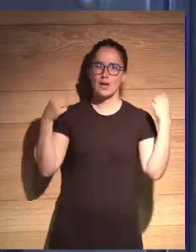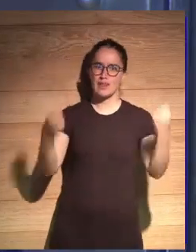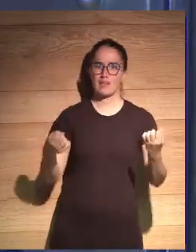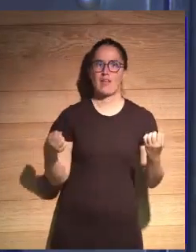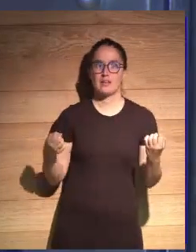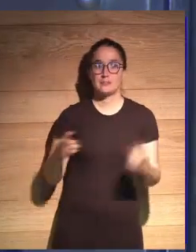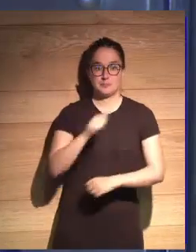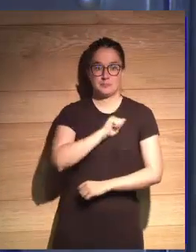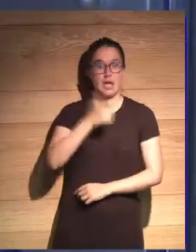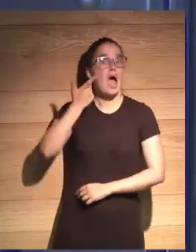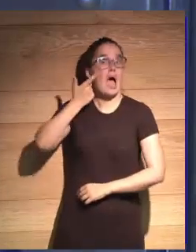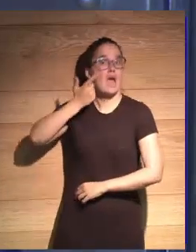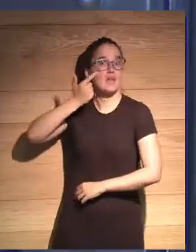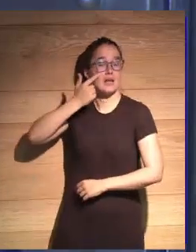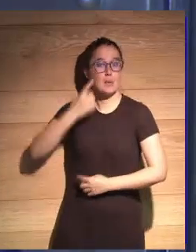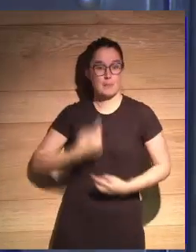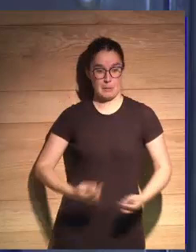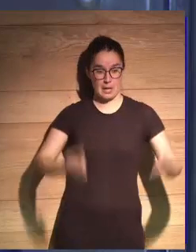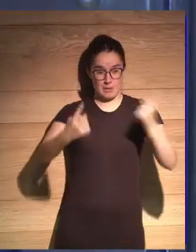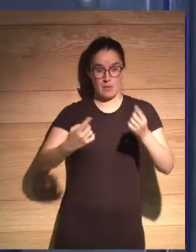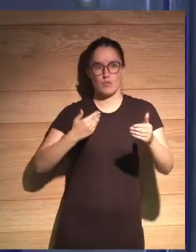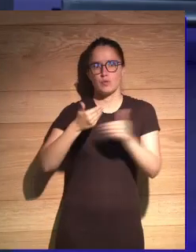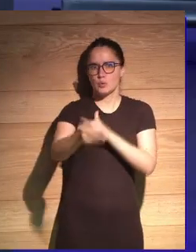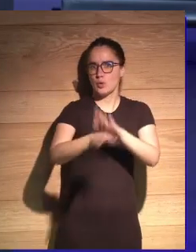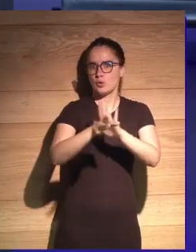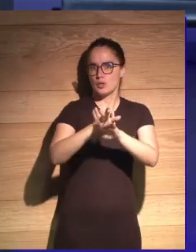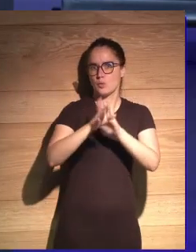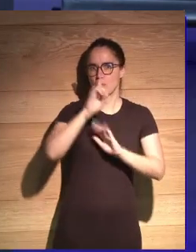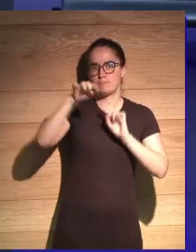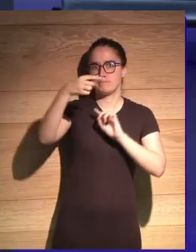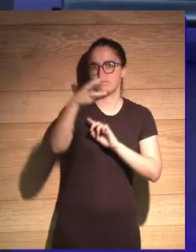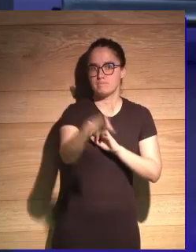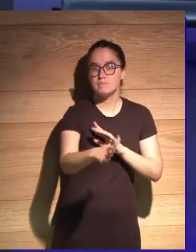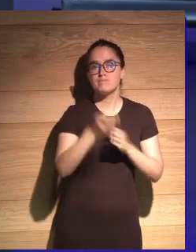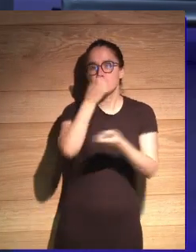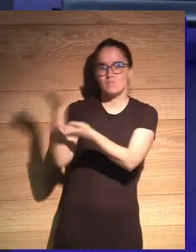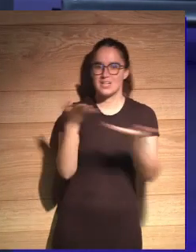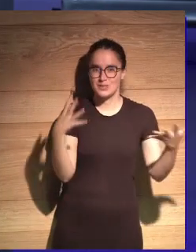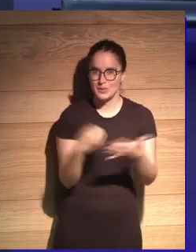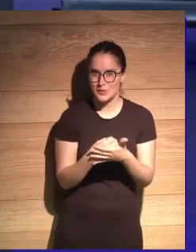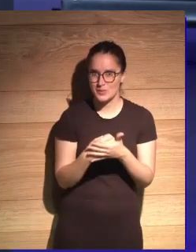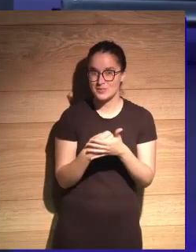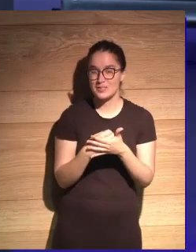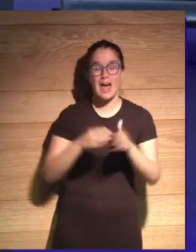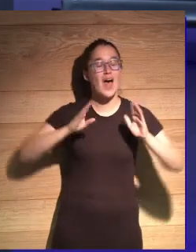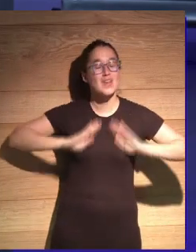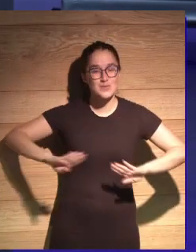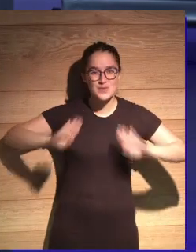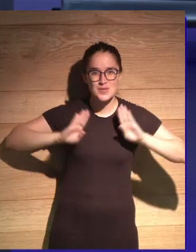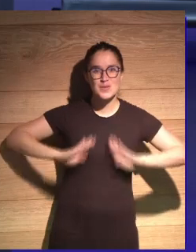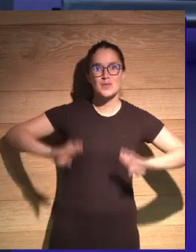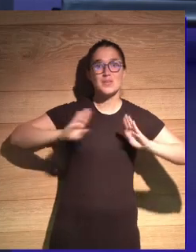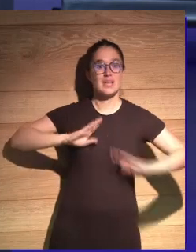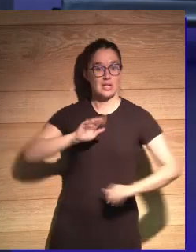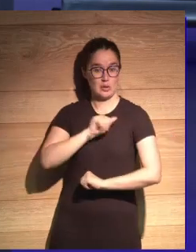being here with us today. I think it's going to be very interesting. I hope this is the first edition of many editions,